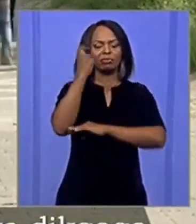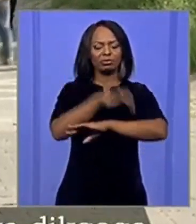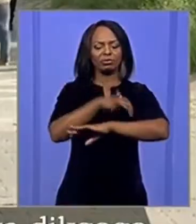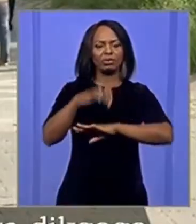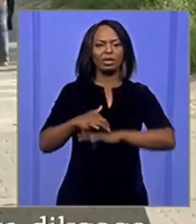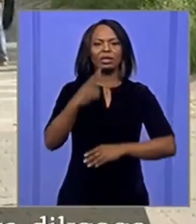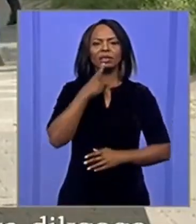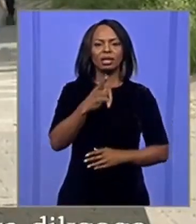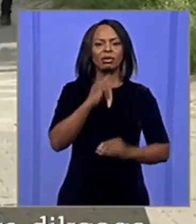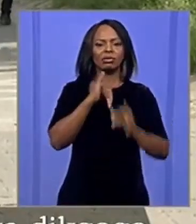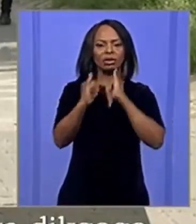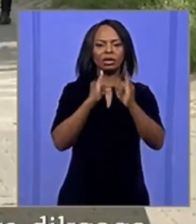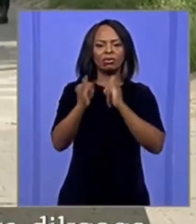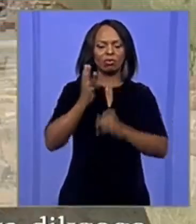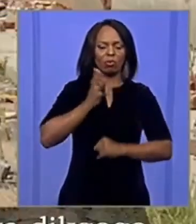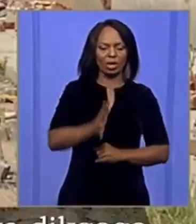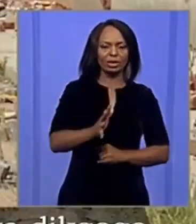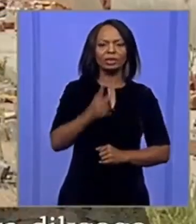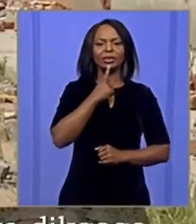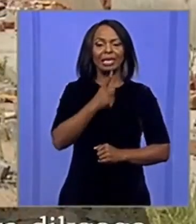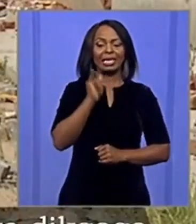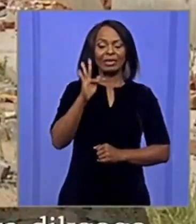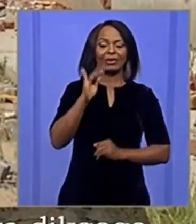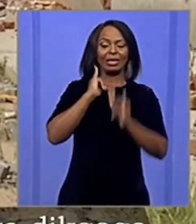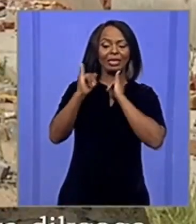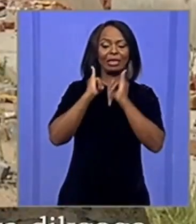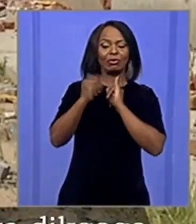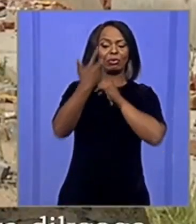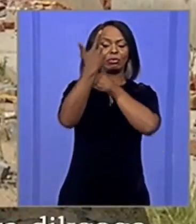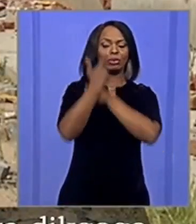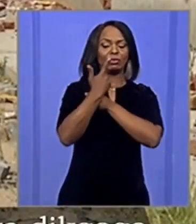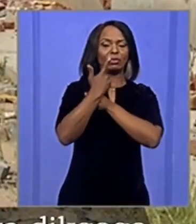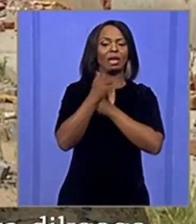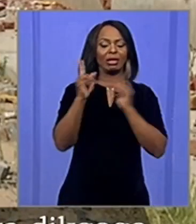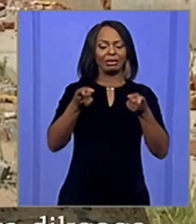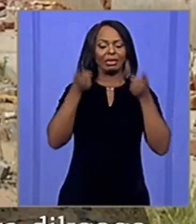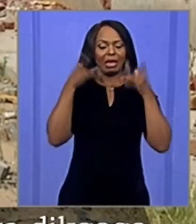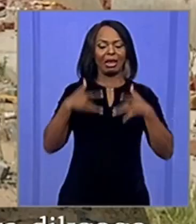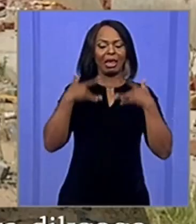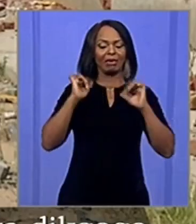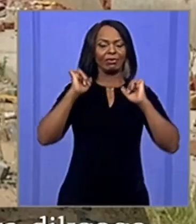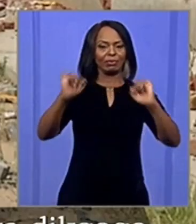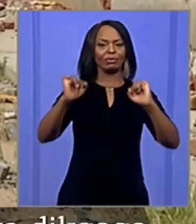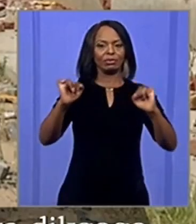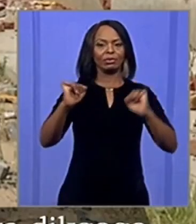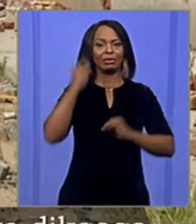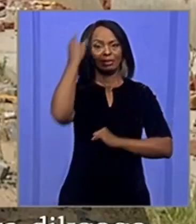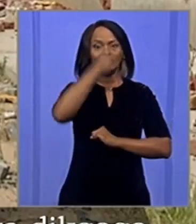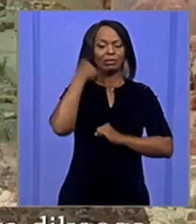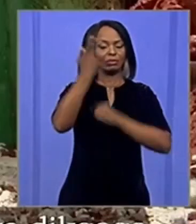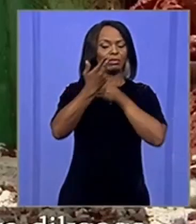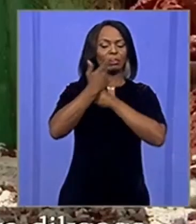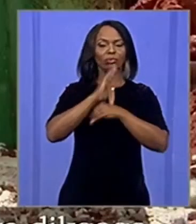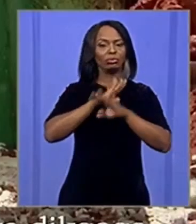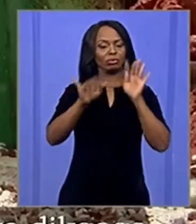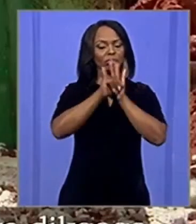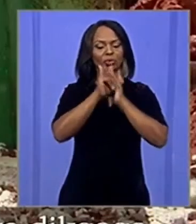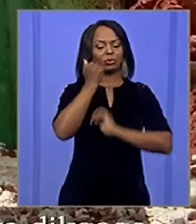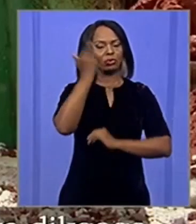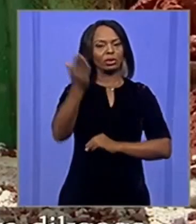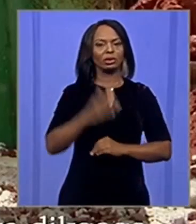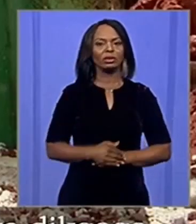re gatisa puisano ya rona le bone ba tlhalosa gore seo se tla tsenya mo kotsing tshireletsego ya bone. Ba tlhalosa gore polasi eno e dirile dikgwedi di